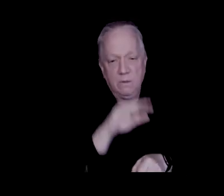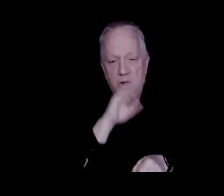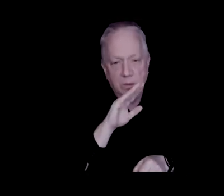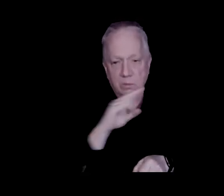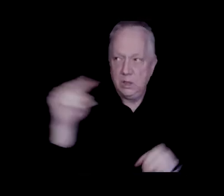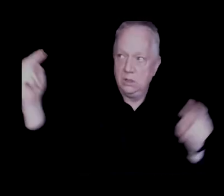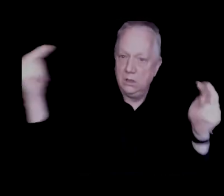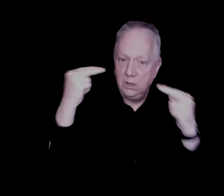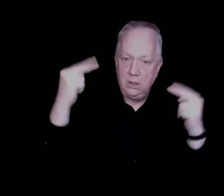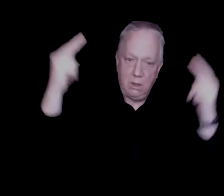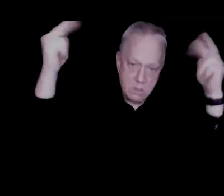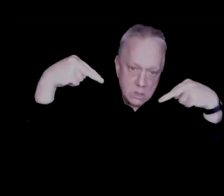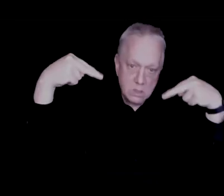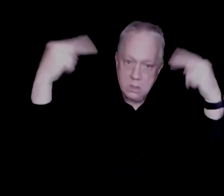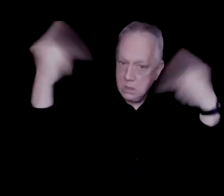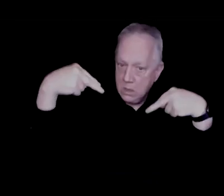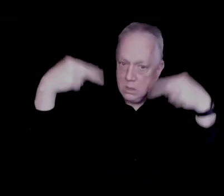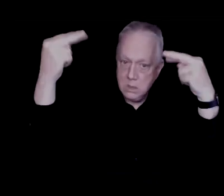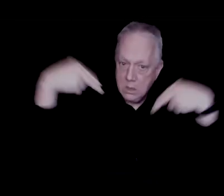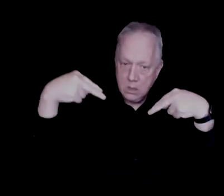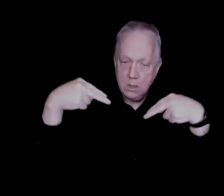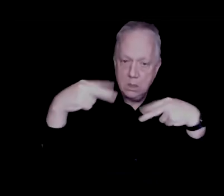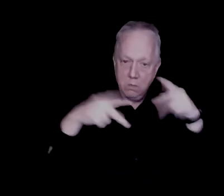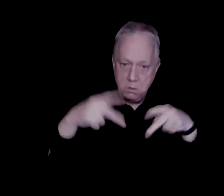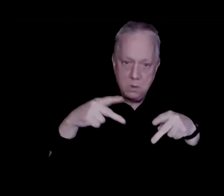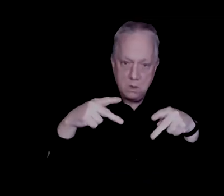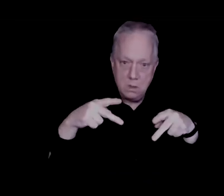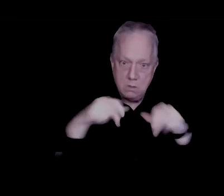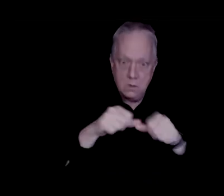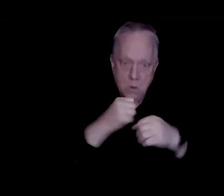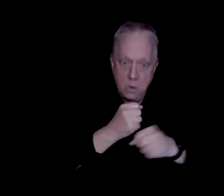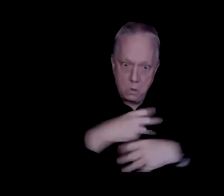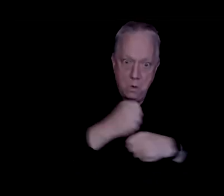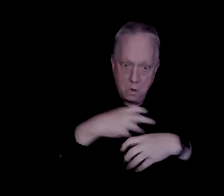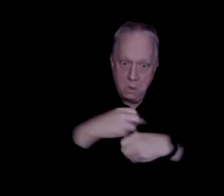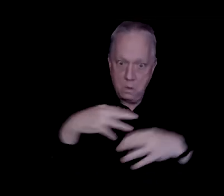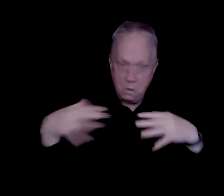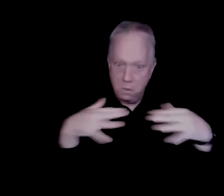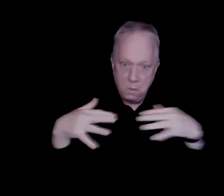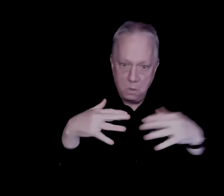seen as people who are doing war, you see.